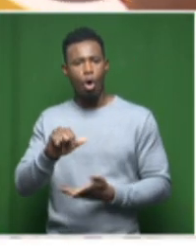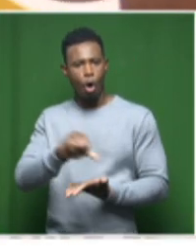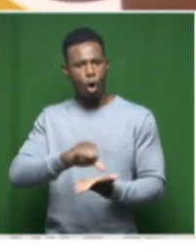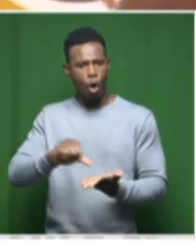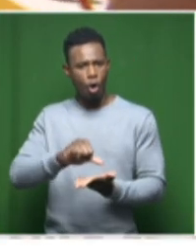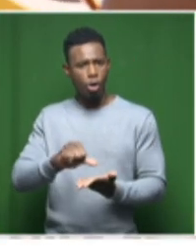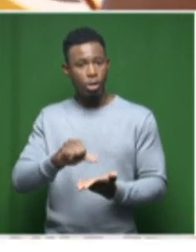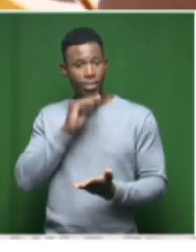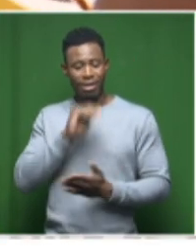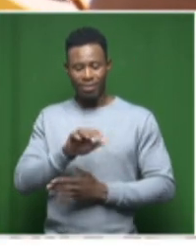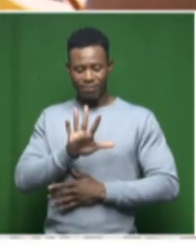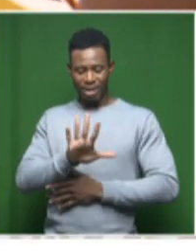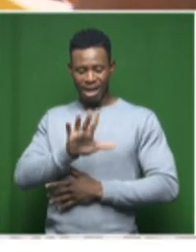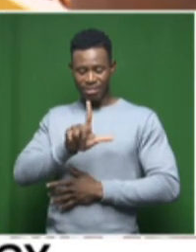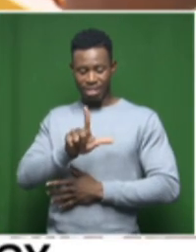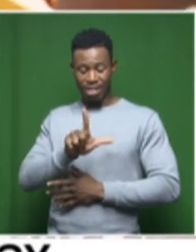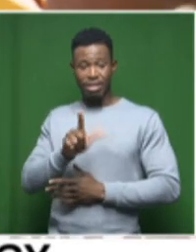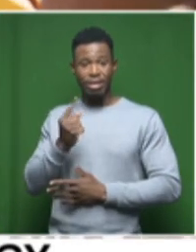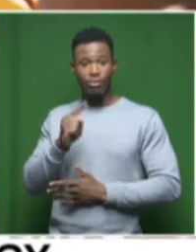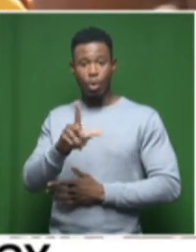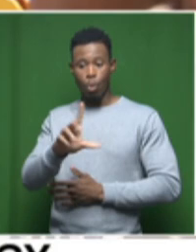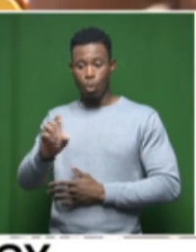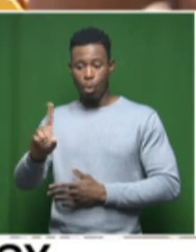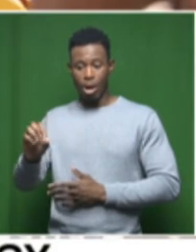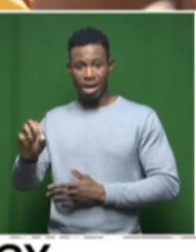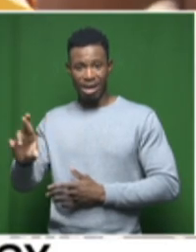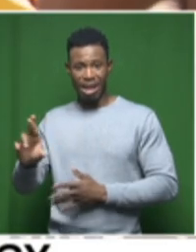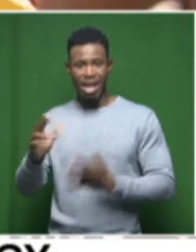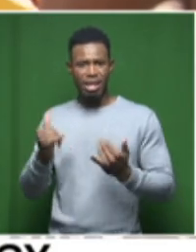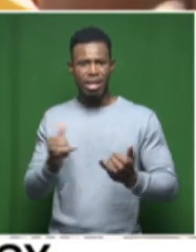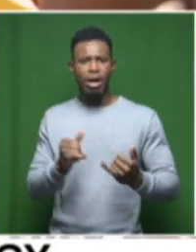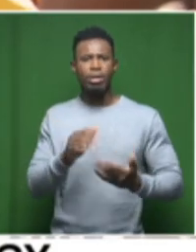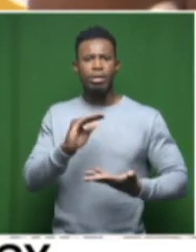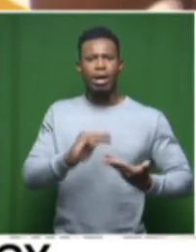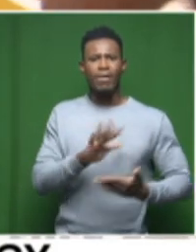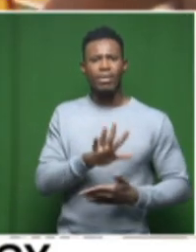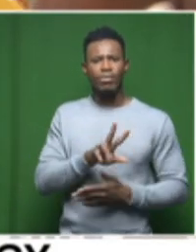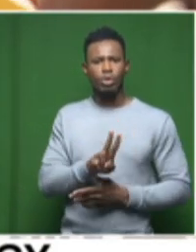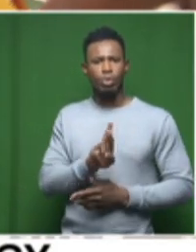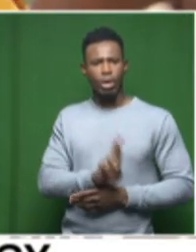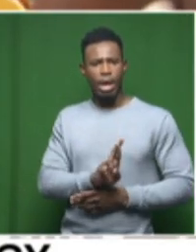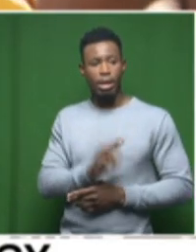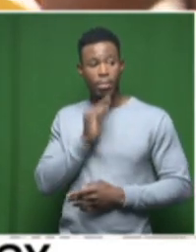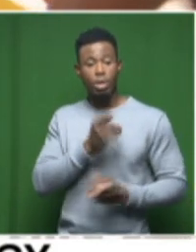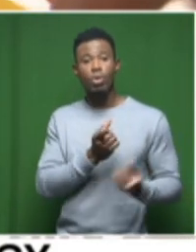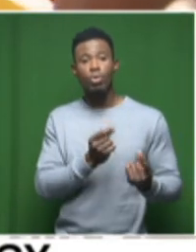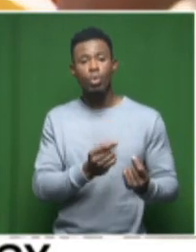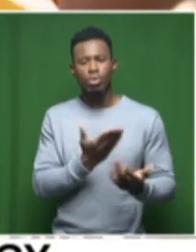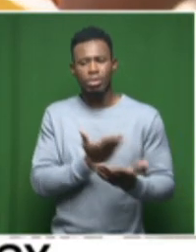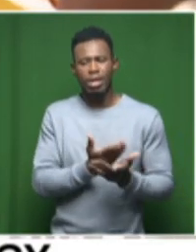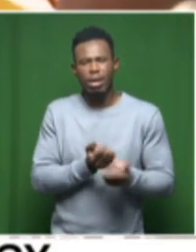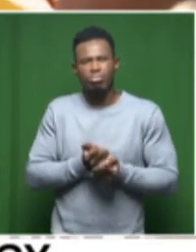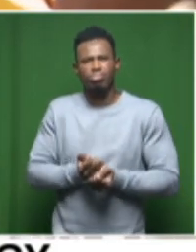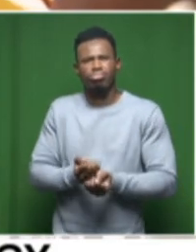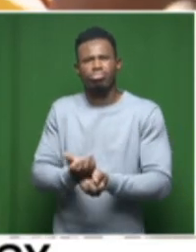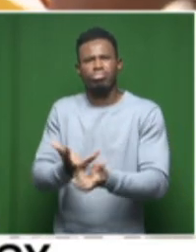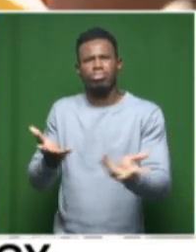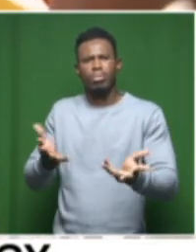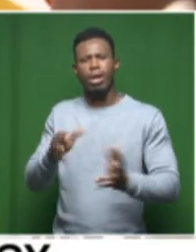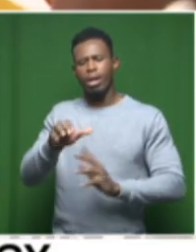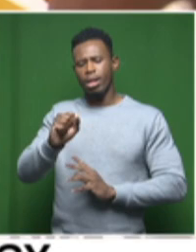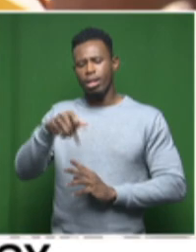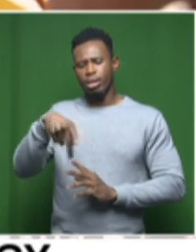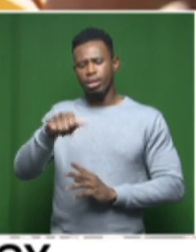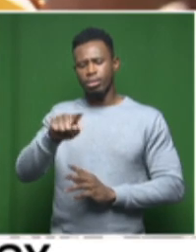5 litre, it's now at 52 rand, and is able to deploy it to our spaza stores, the local stores. And because of economies